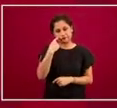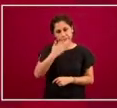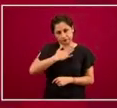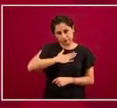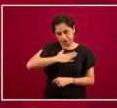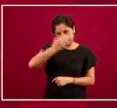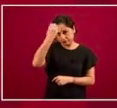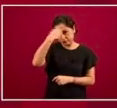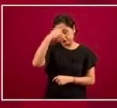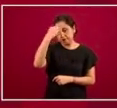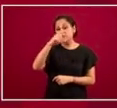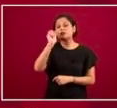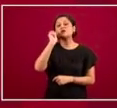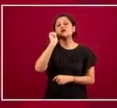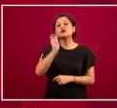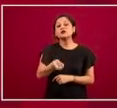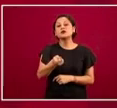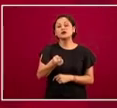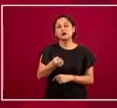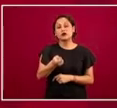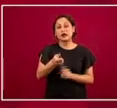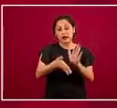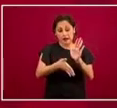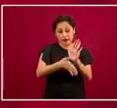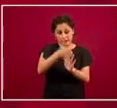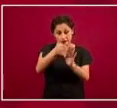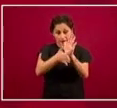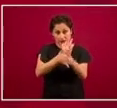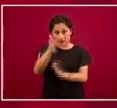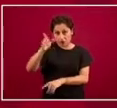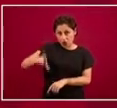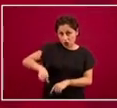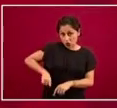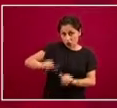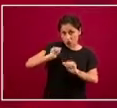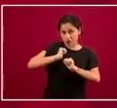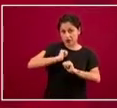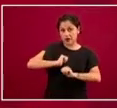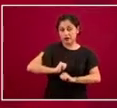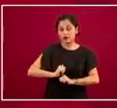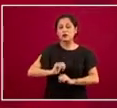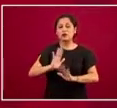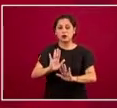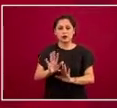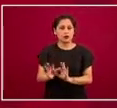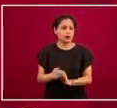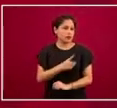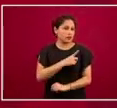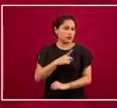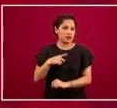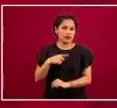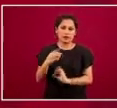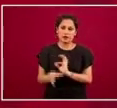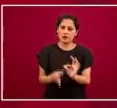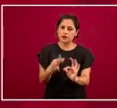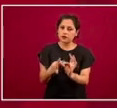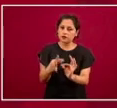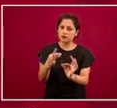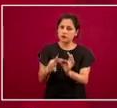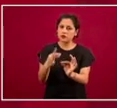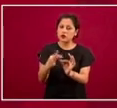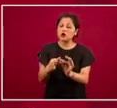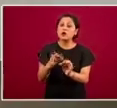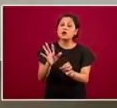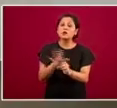We have the possibility right now of using these government projects, infrastructure